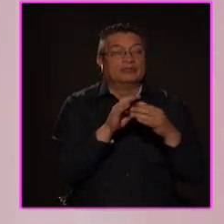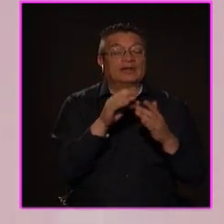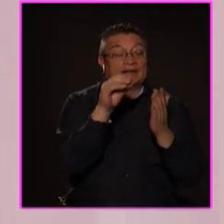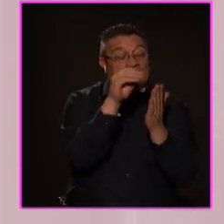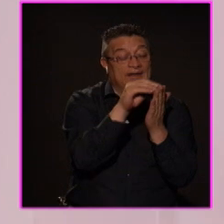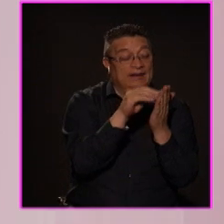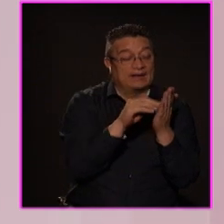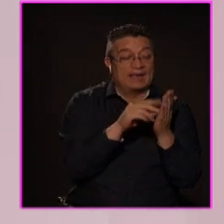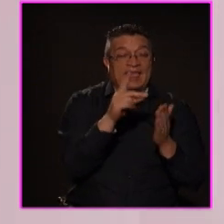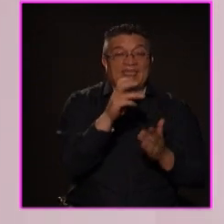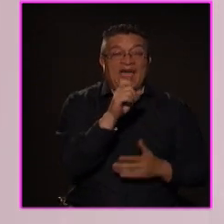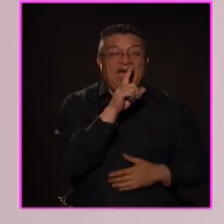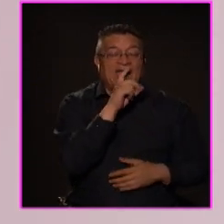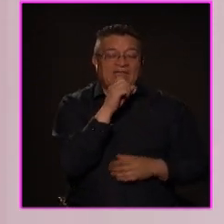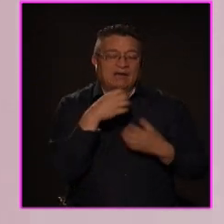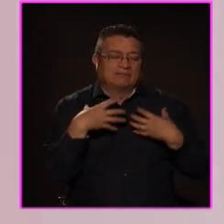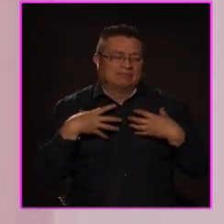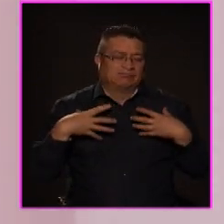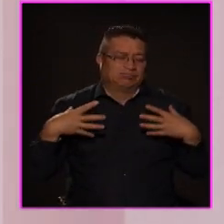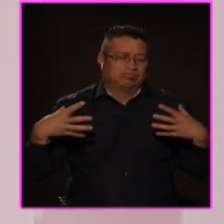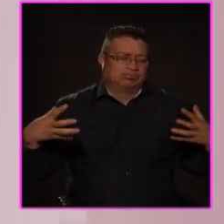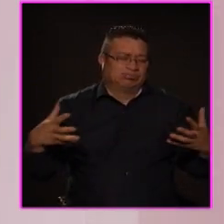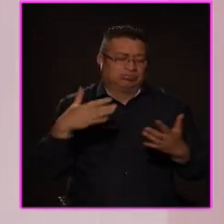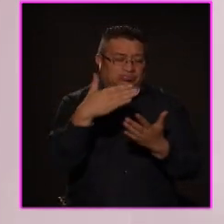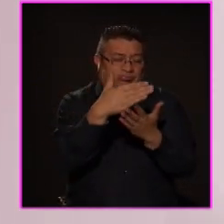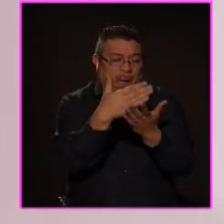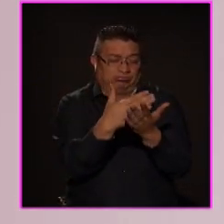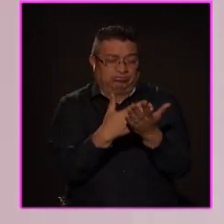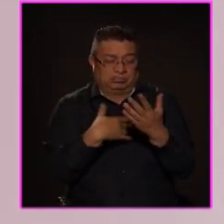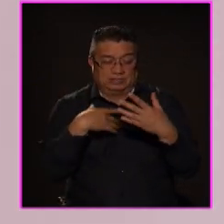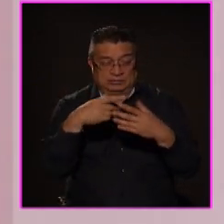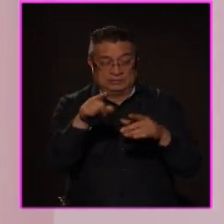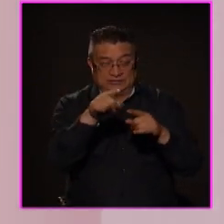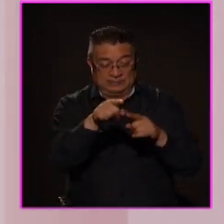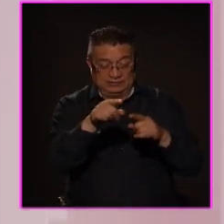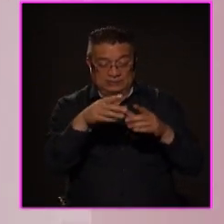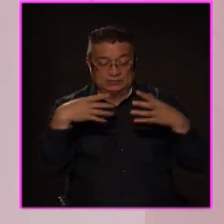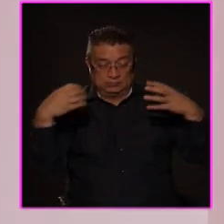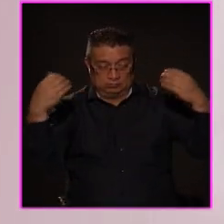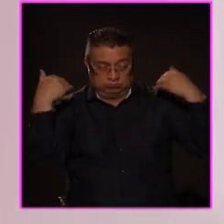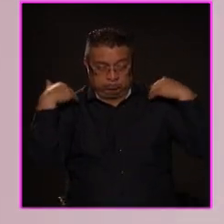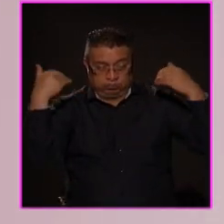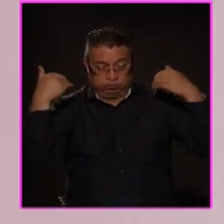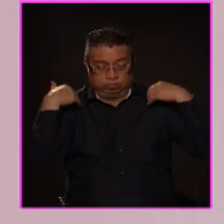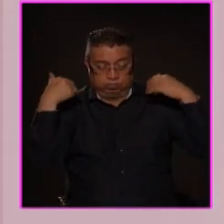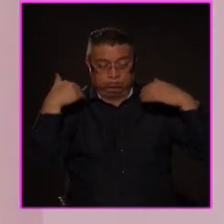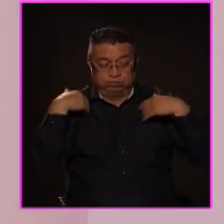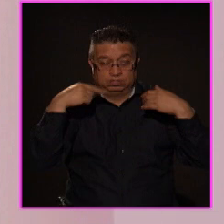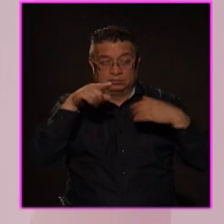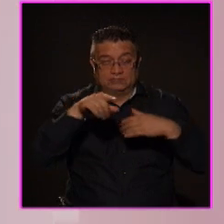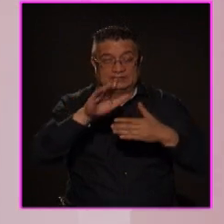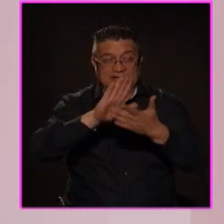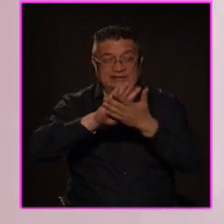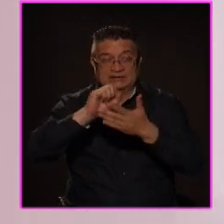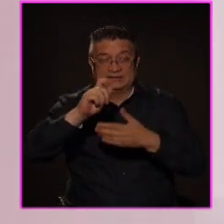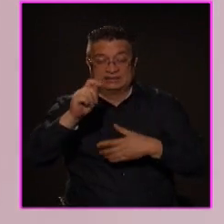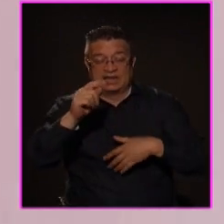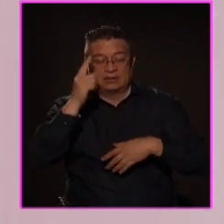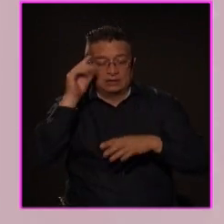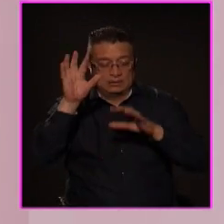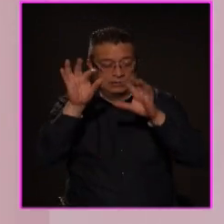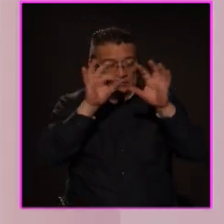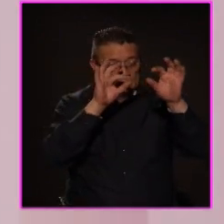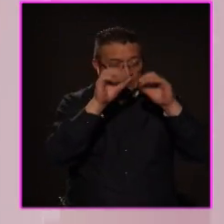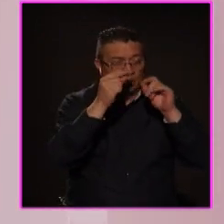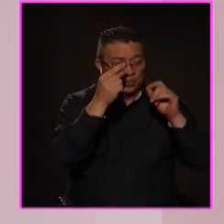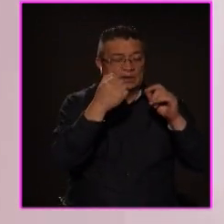algorithm, that's the learning phase, and it tries to identify regularities or very broad